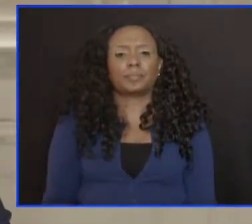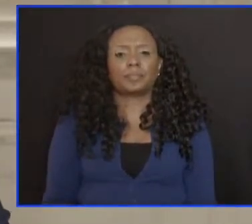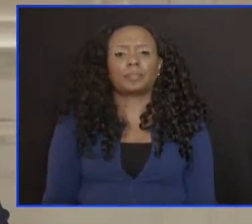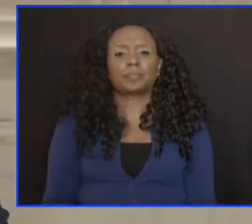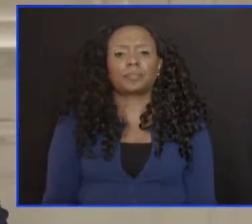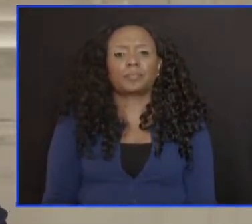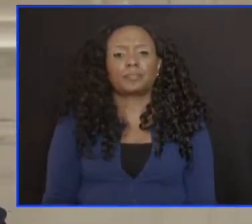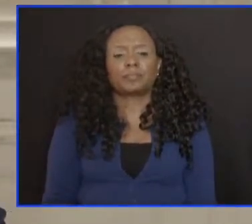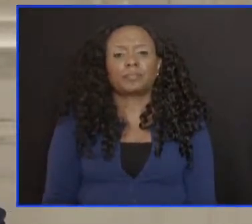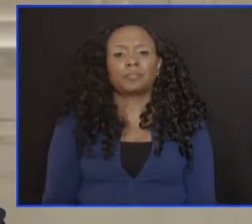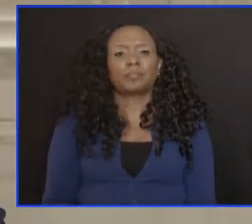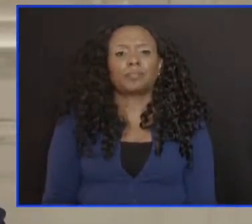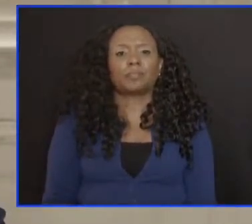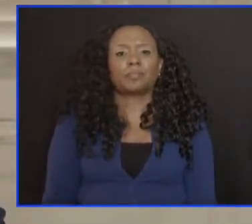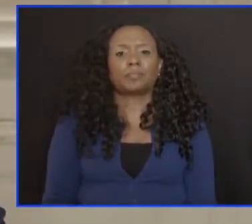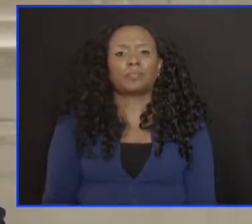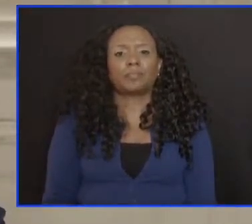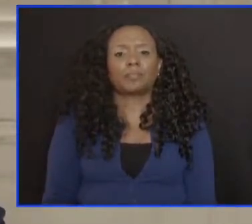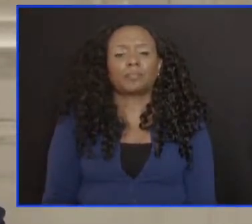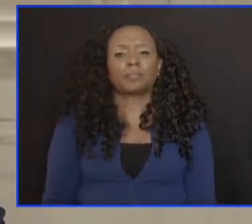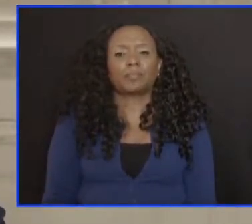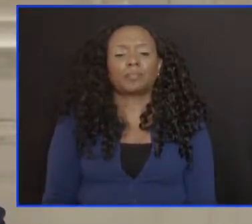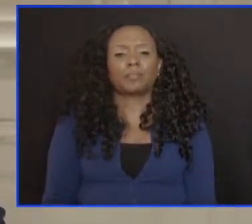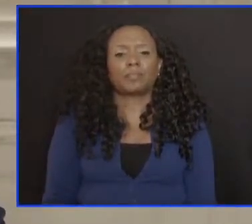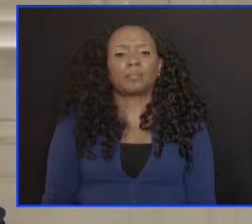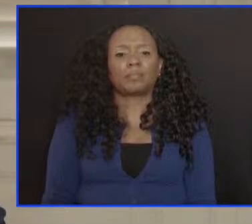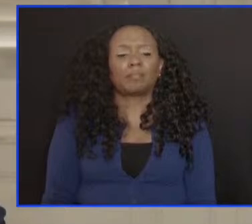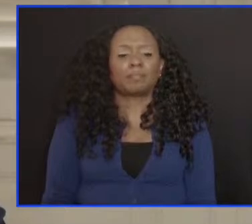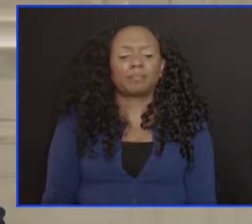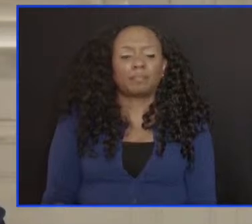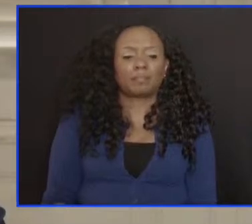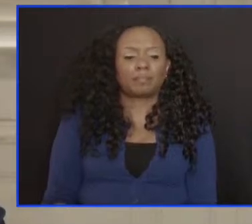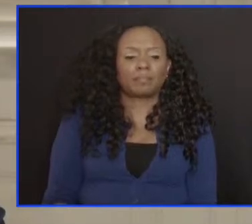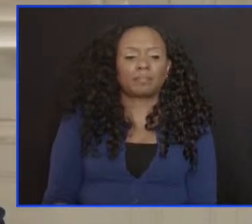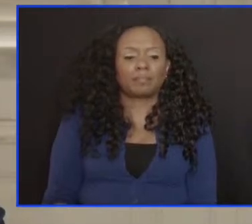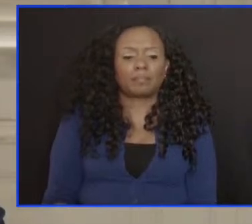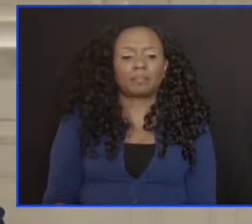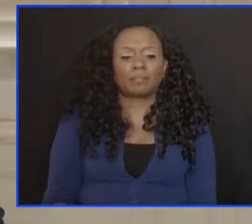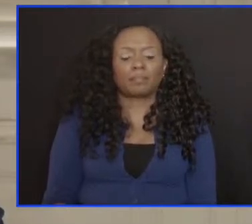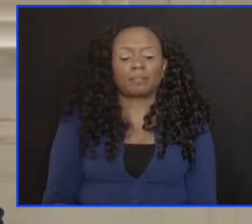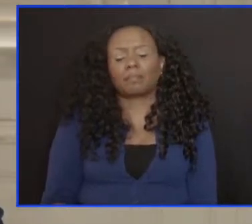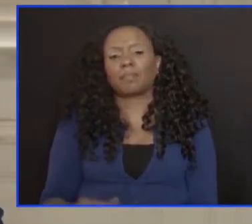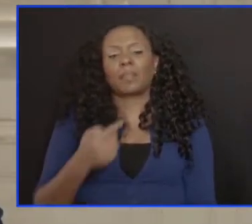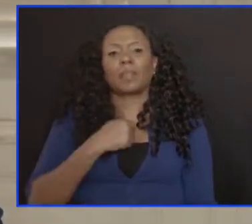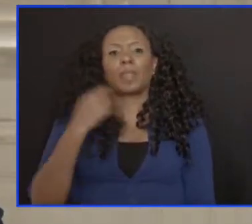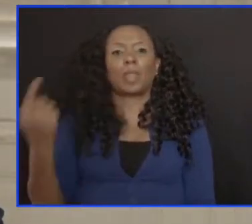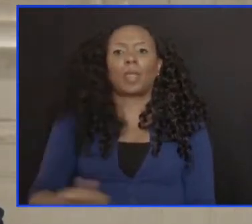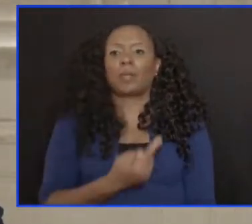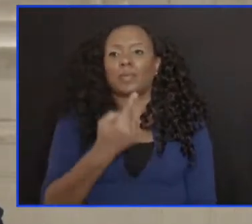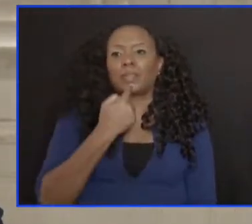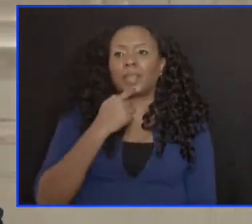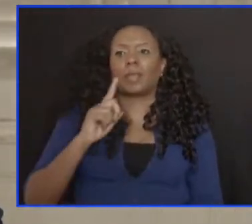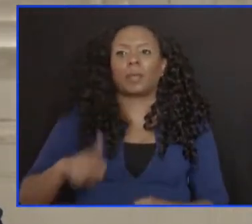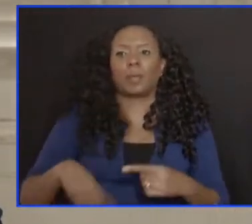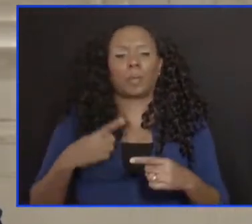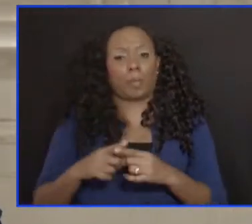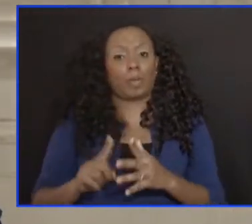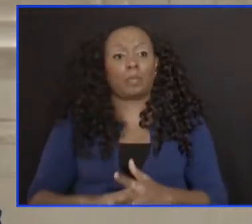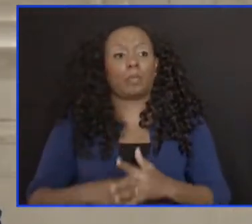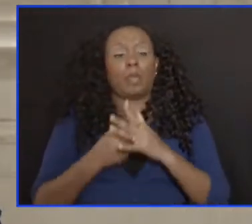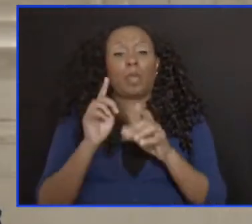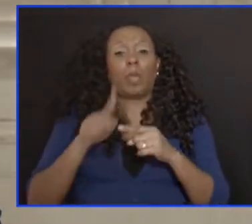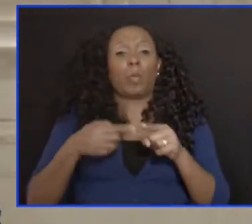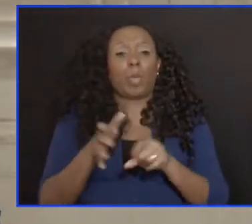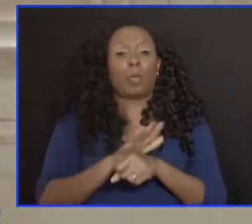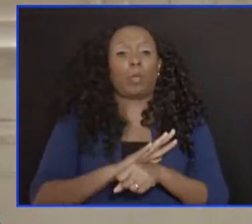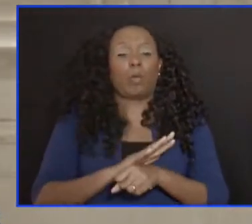again today, a very straightforward fellow. I think when this first started, it was a rocky road, David. It really was a rocky